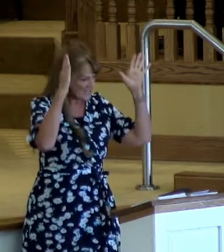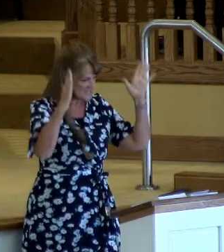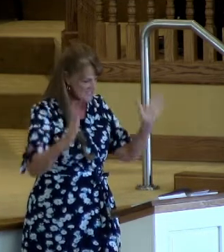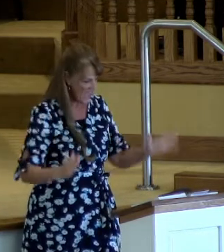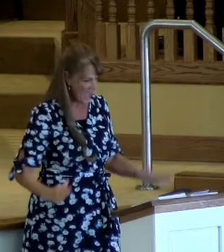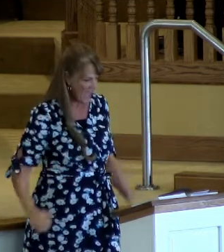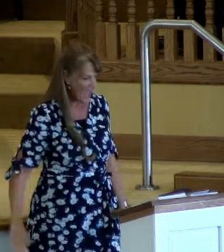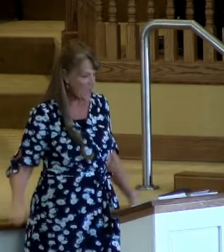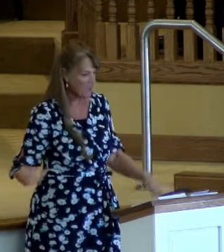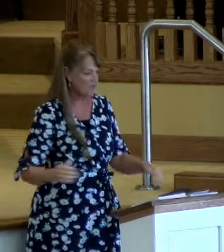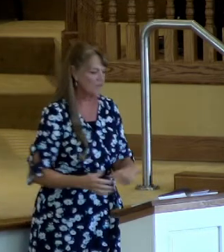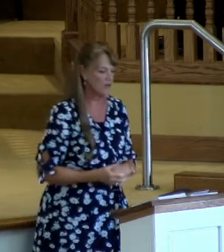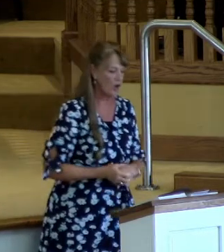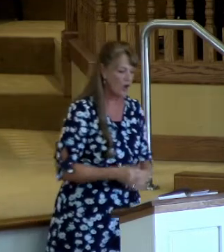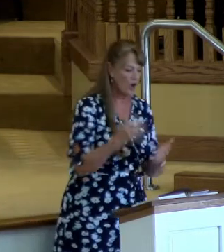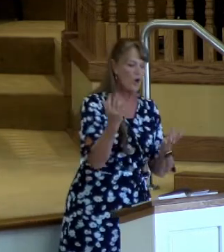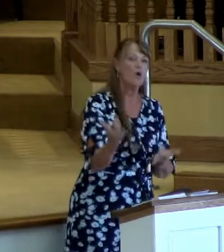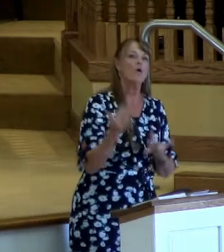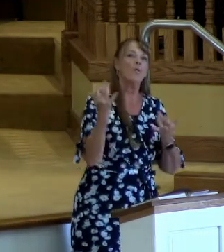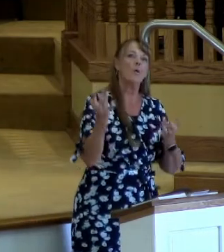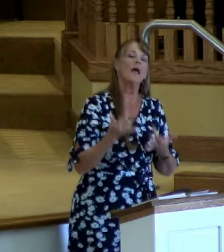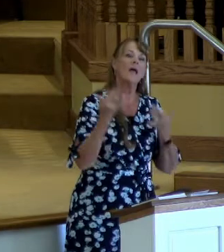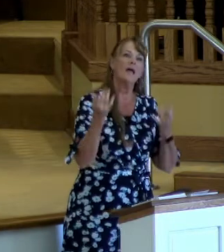Jesus, my Savior,